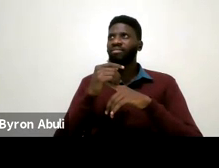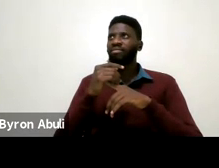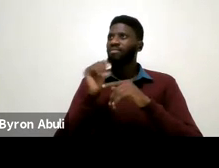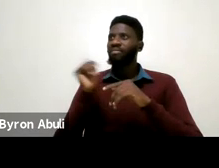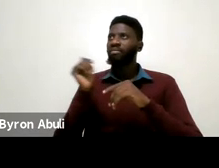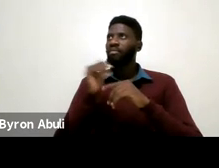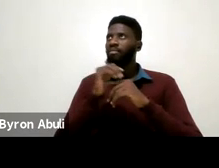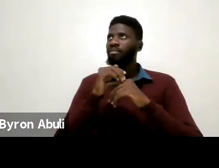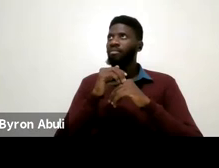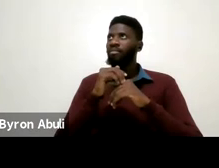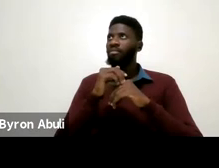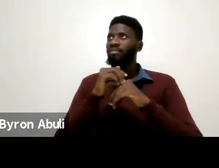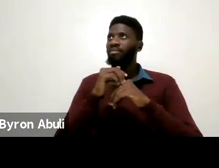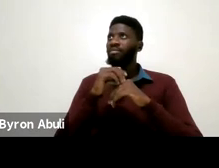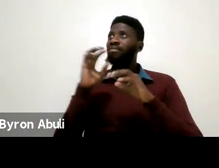Hello?